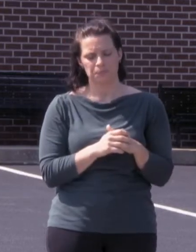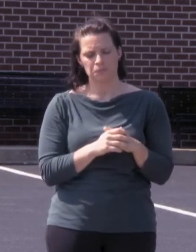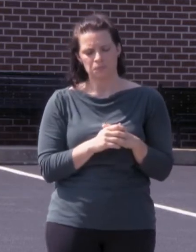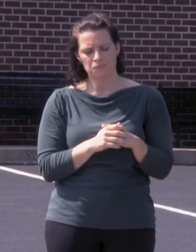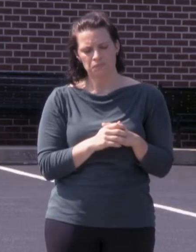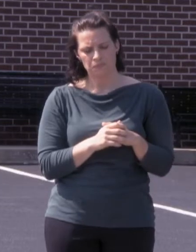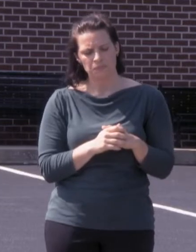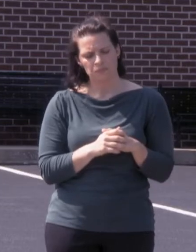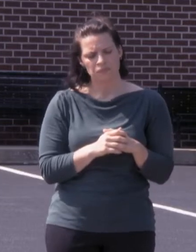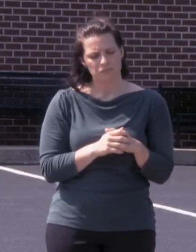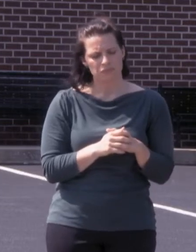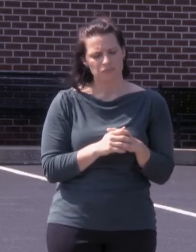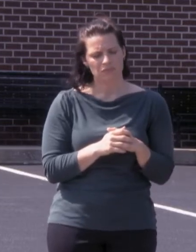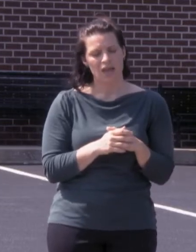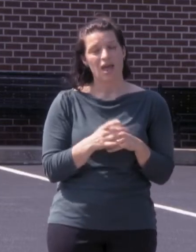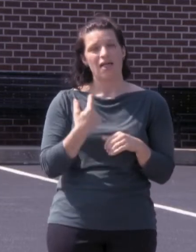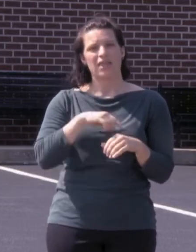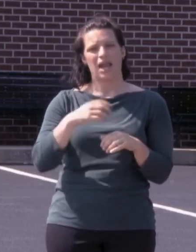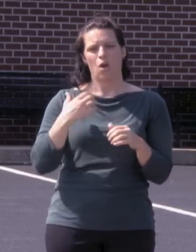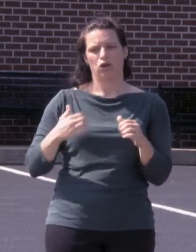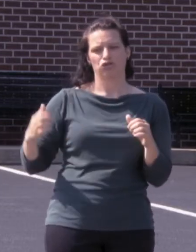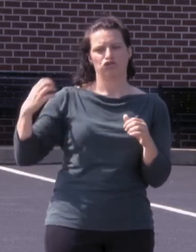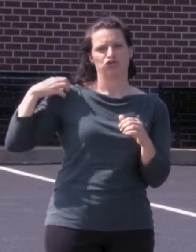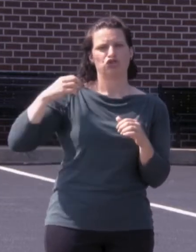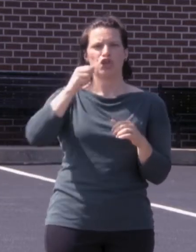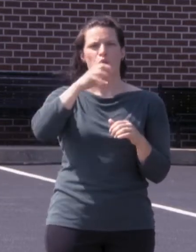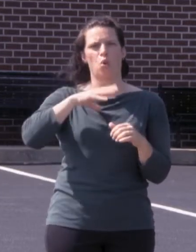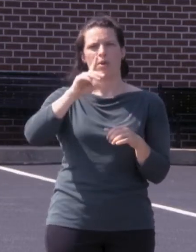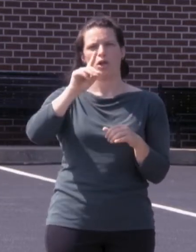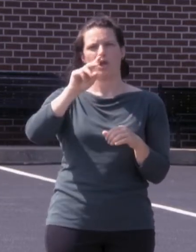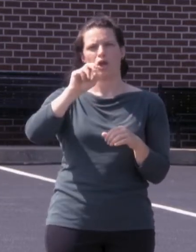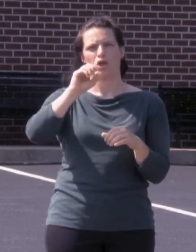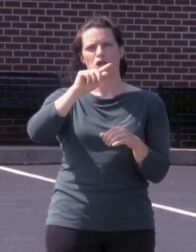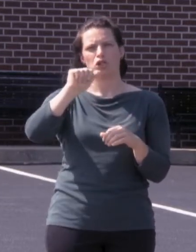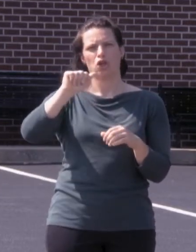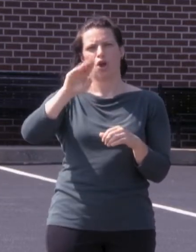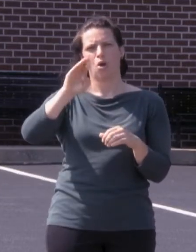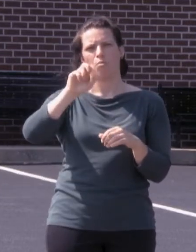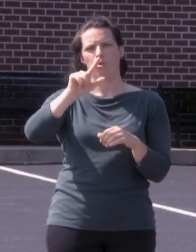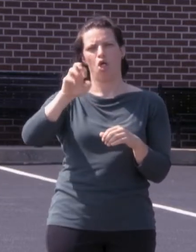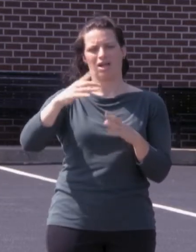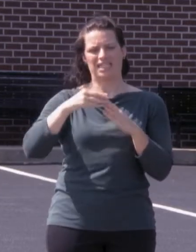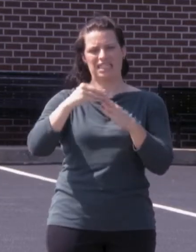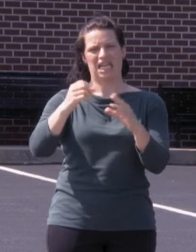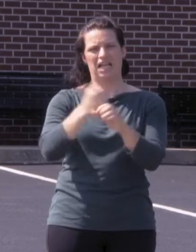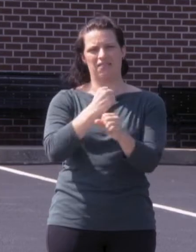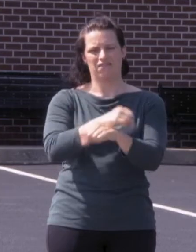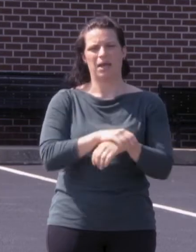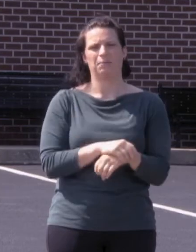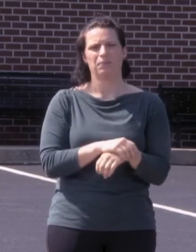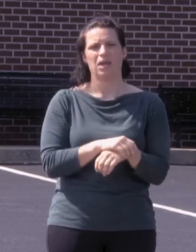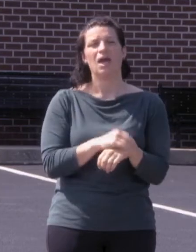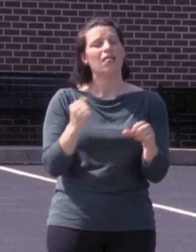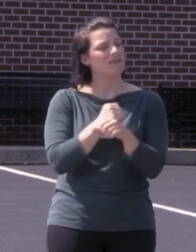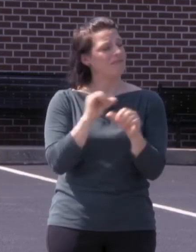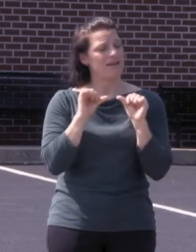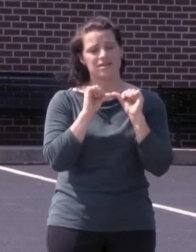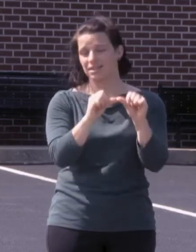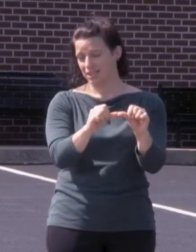that our chairwoman, Donna Bullock, is leading the fight on. And the fight is